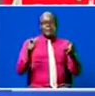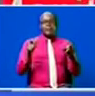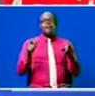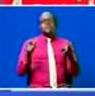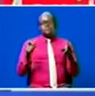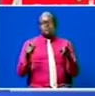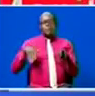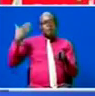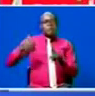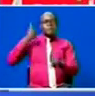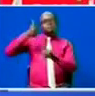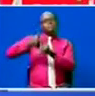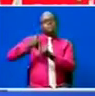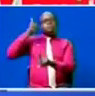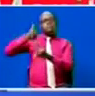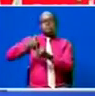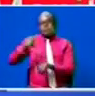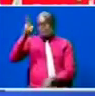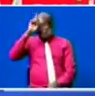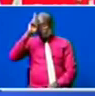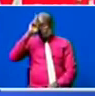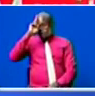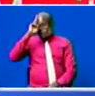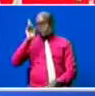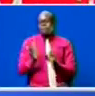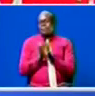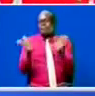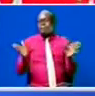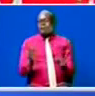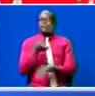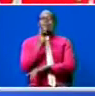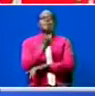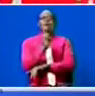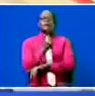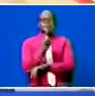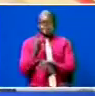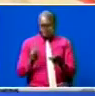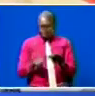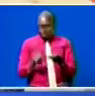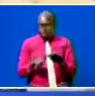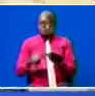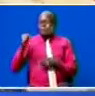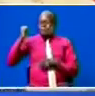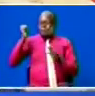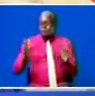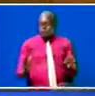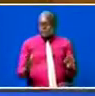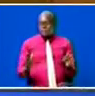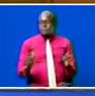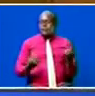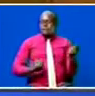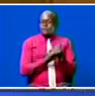routinely attacked by security forces. They are public threats by politicians and their